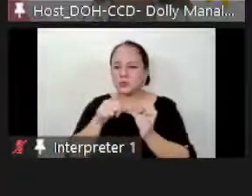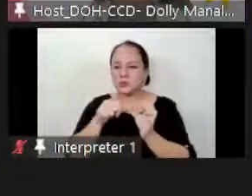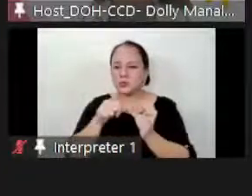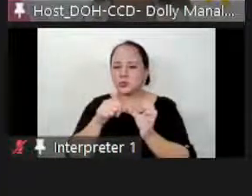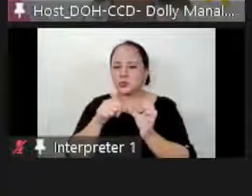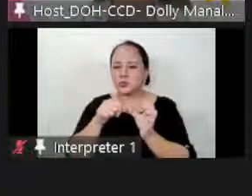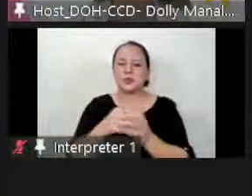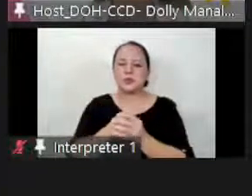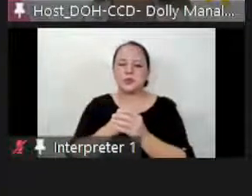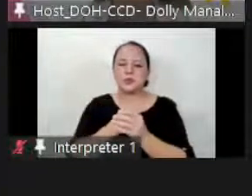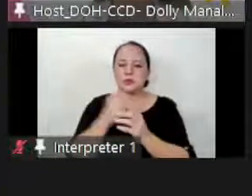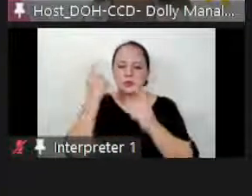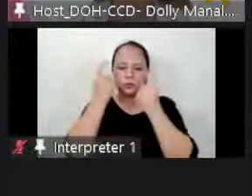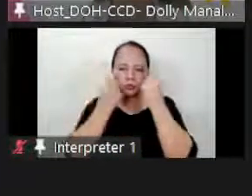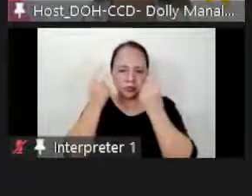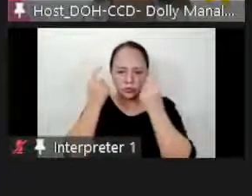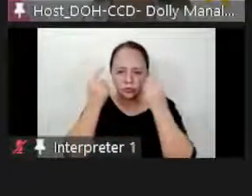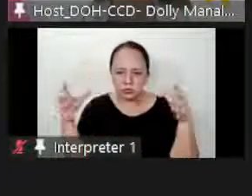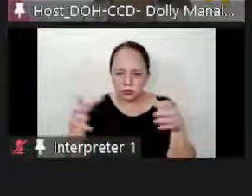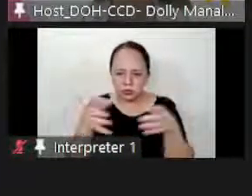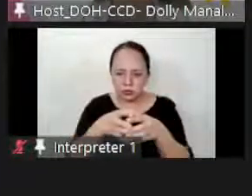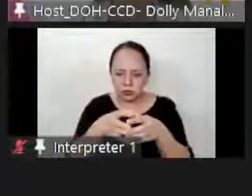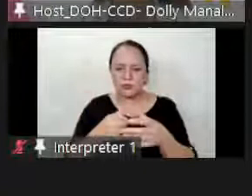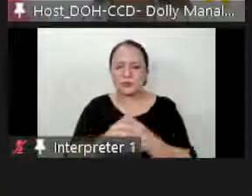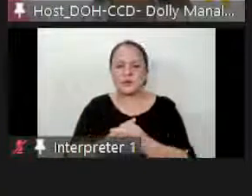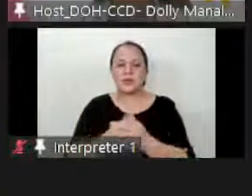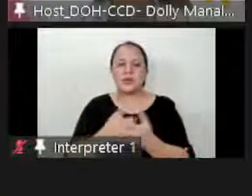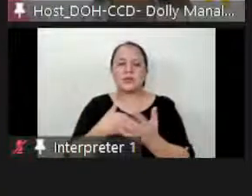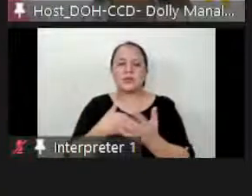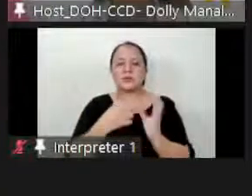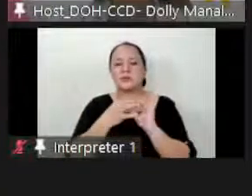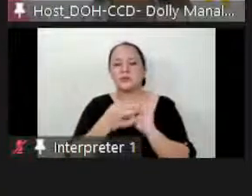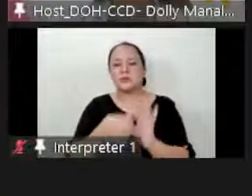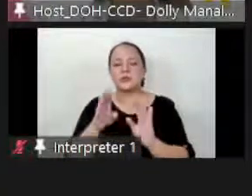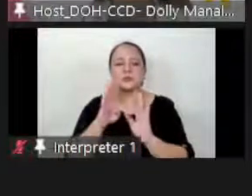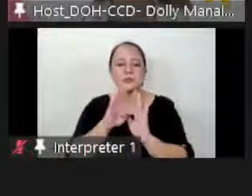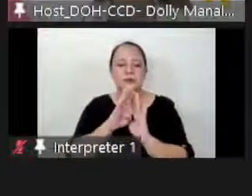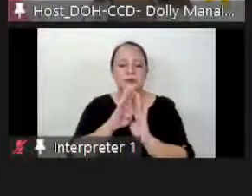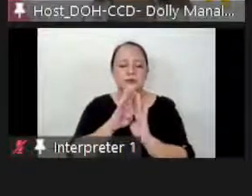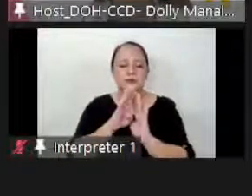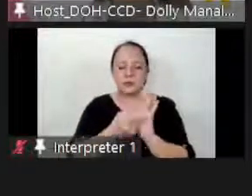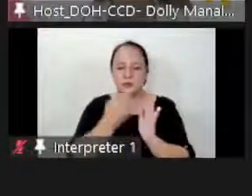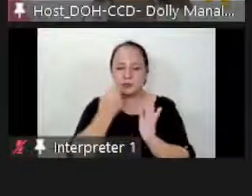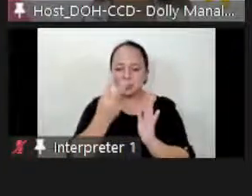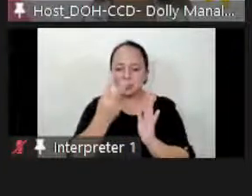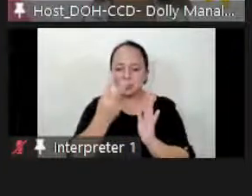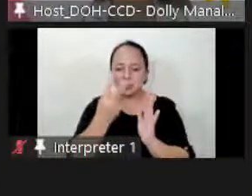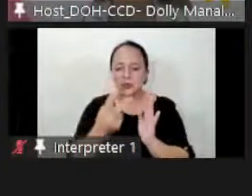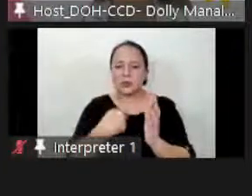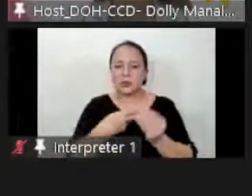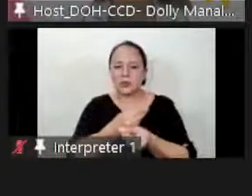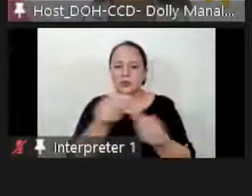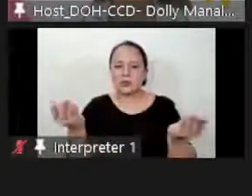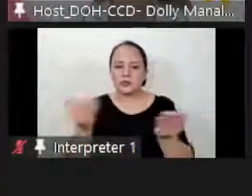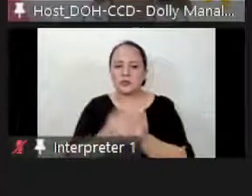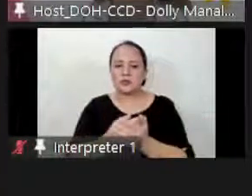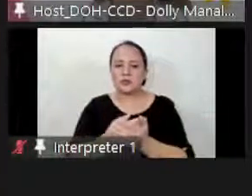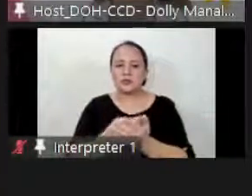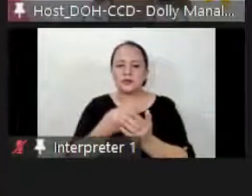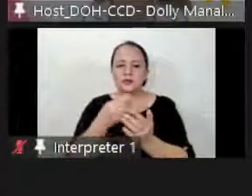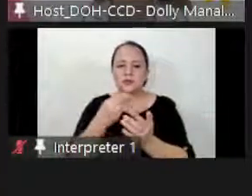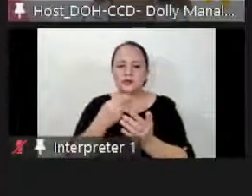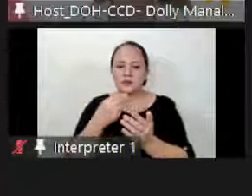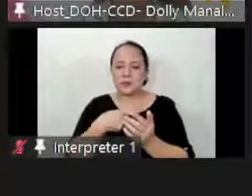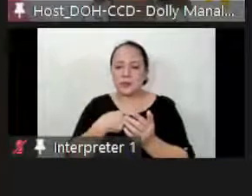collective concern. Against this backdrop, allow me to provide you with the keynotes that I